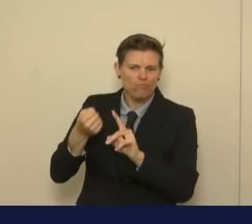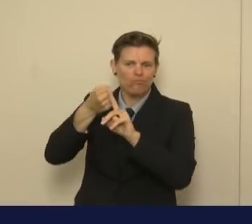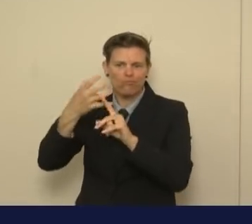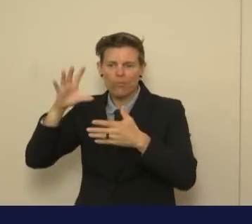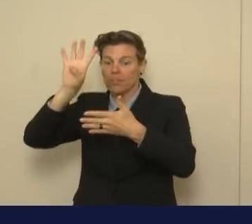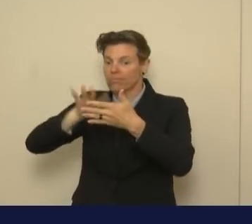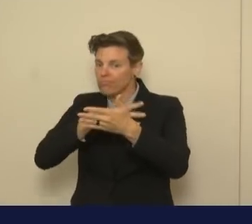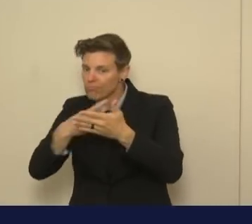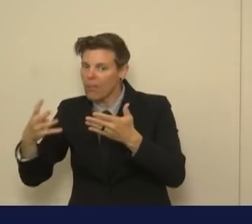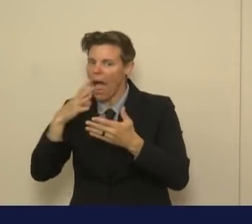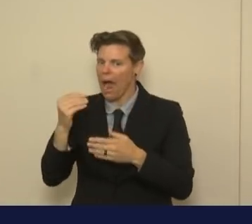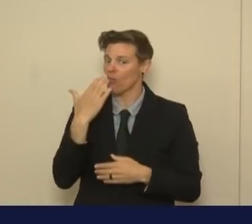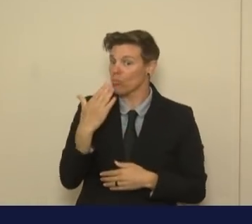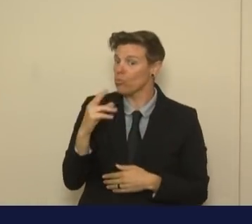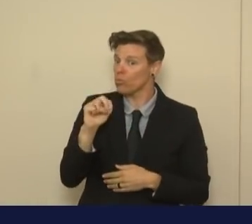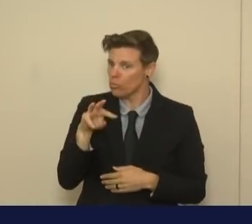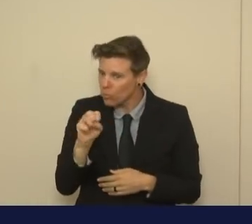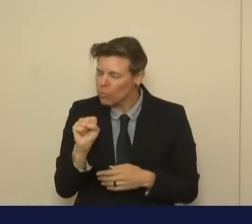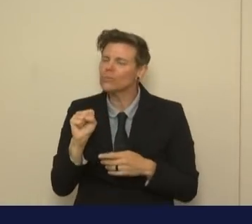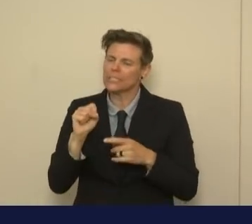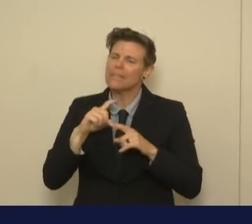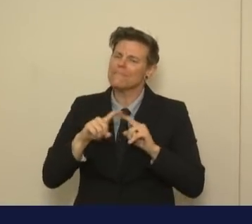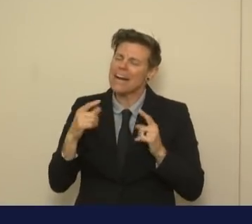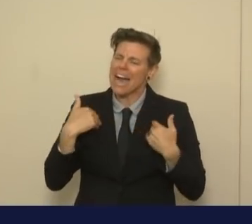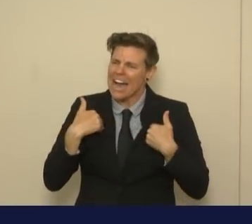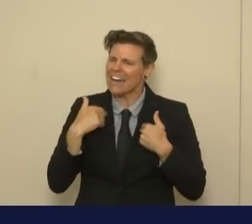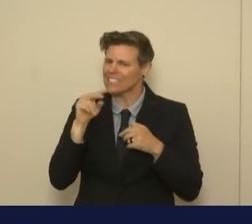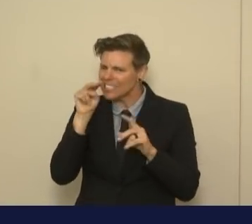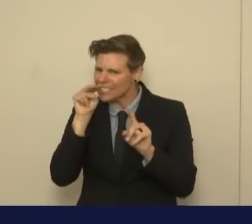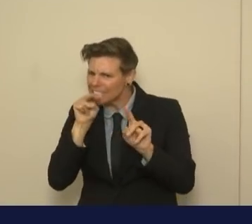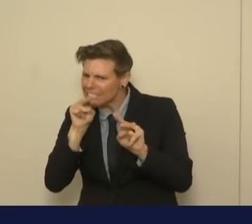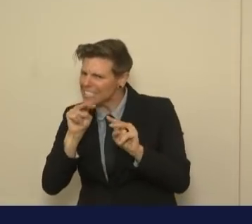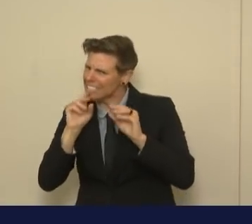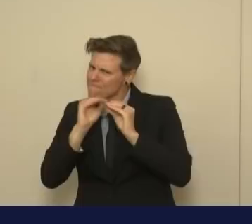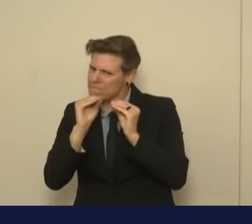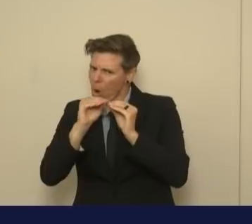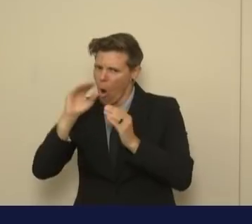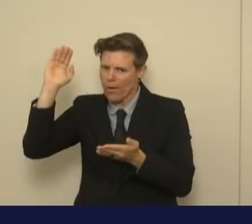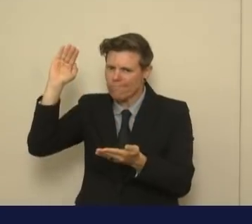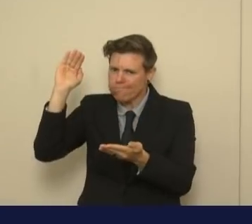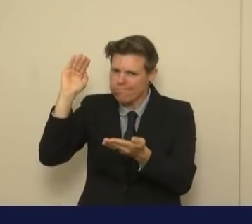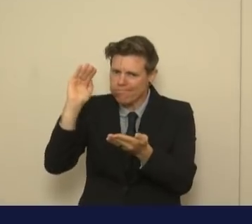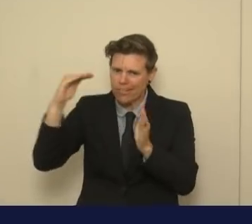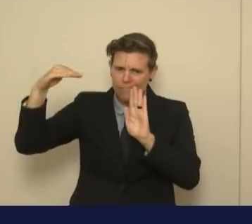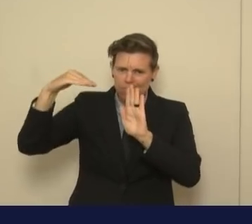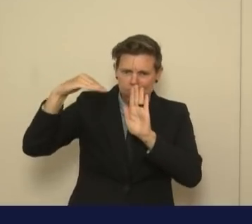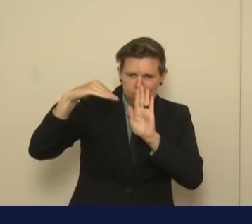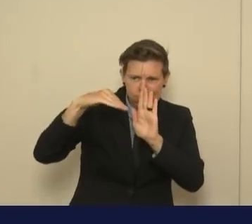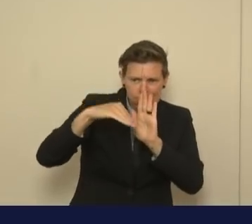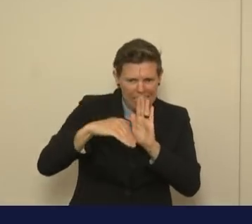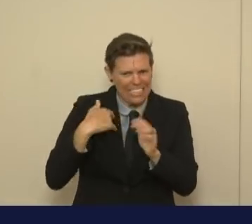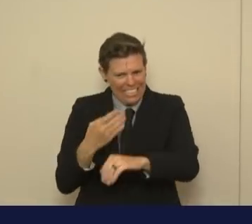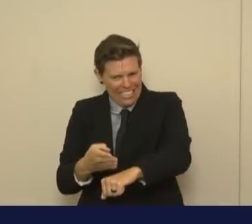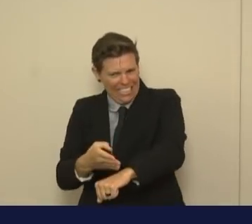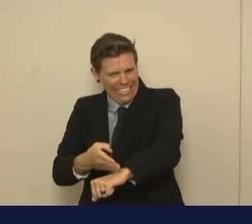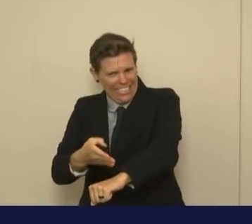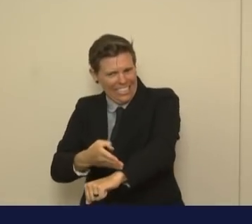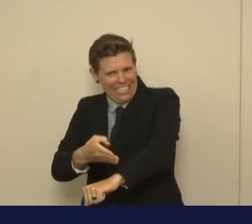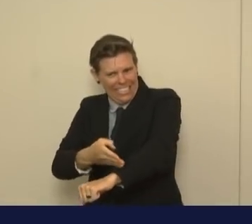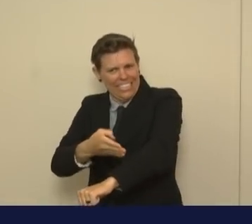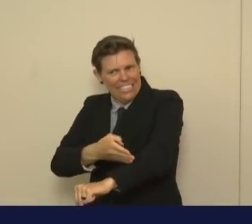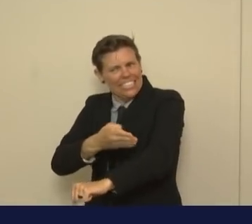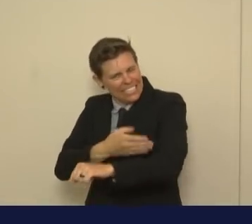to keep lowering those cases, and we want to keep improving how we're managing in a COVID world. Note